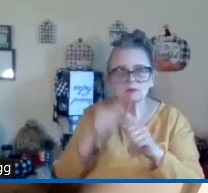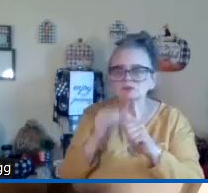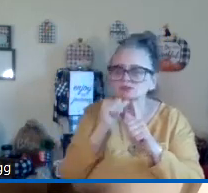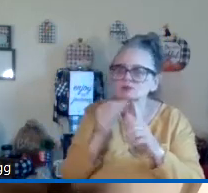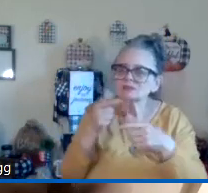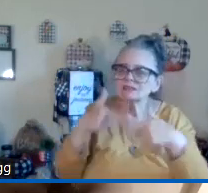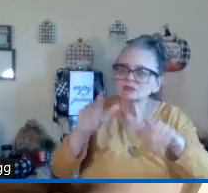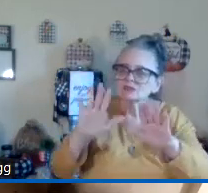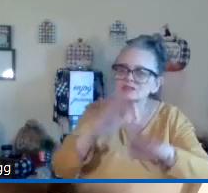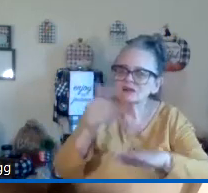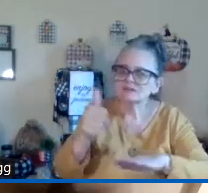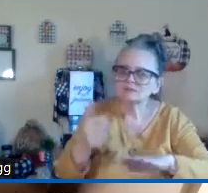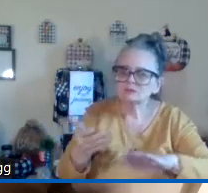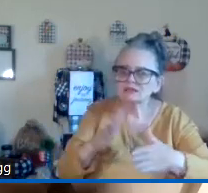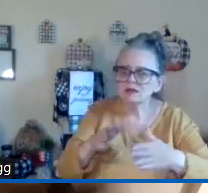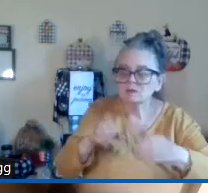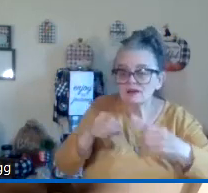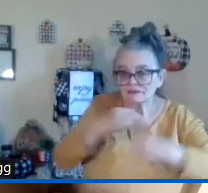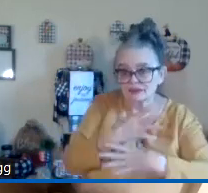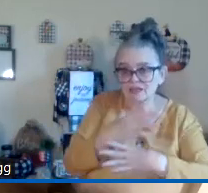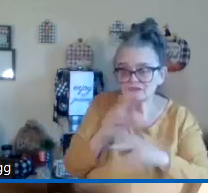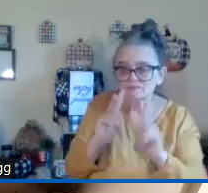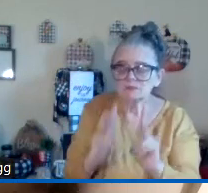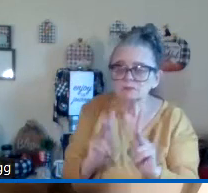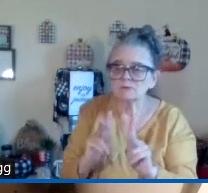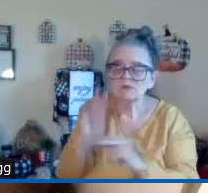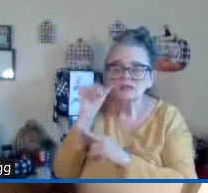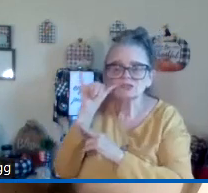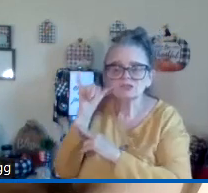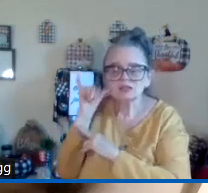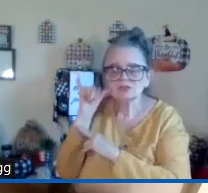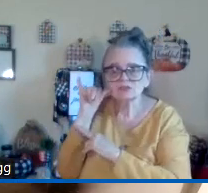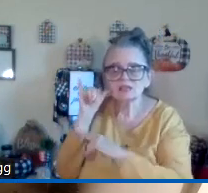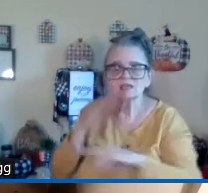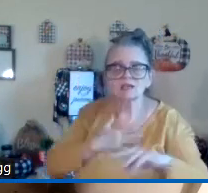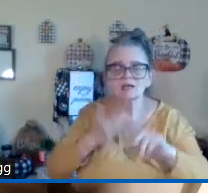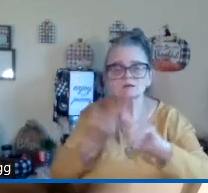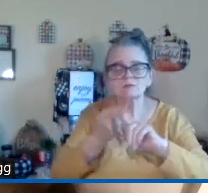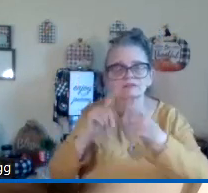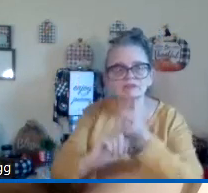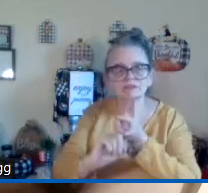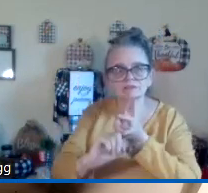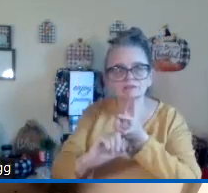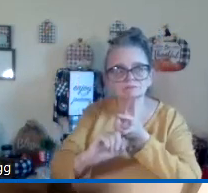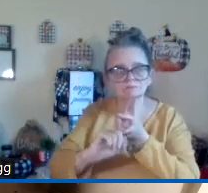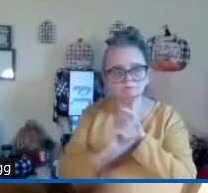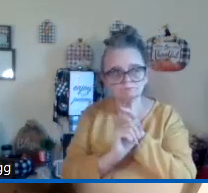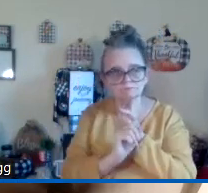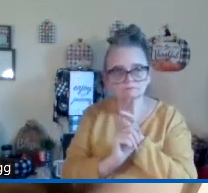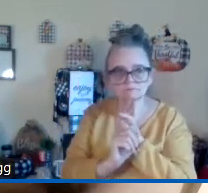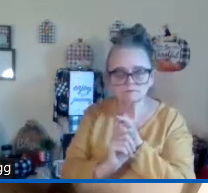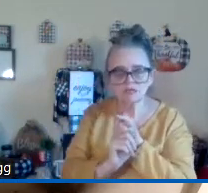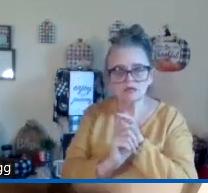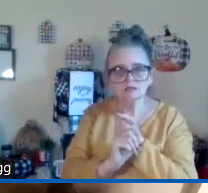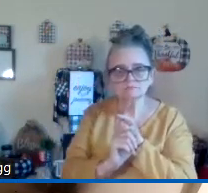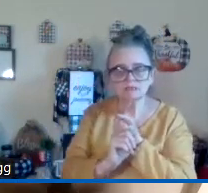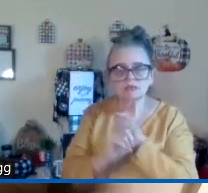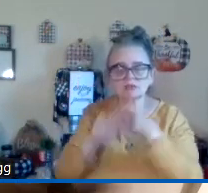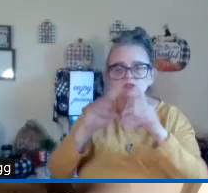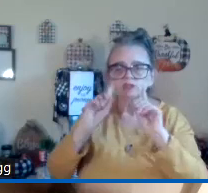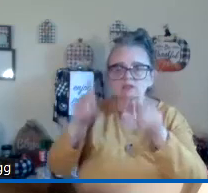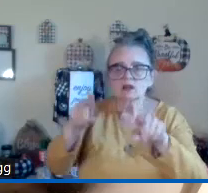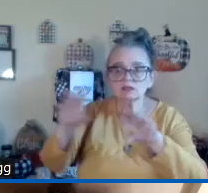some food. So why should I give them some food? Well, because if we see the poor and the